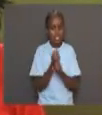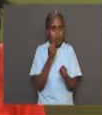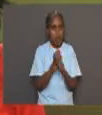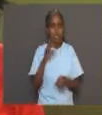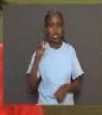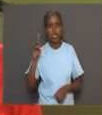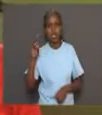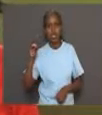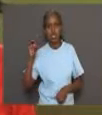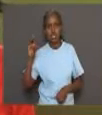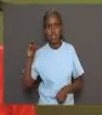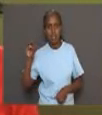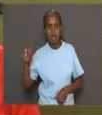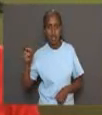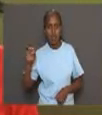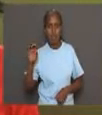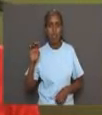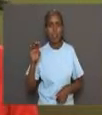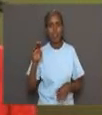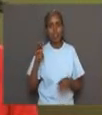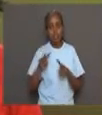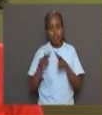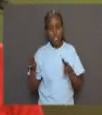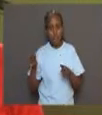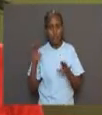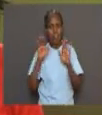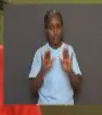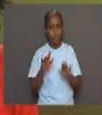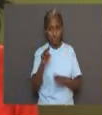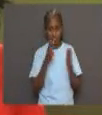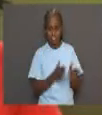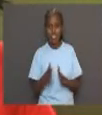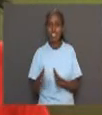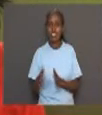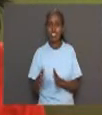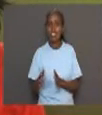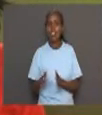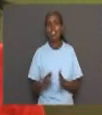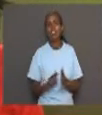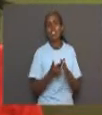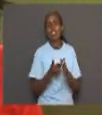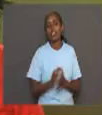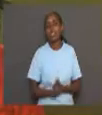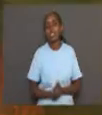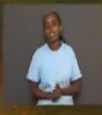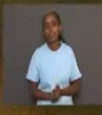done by a variable force. If you are ready, let us get started.